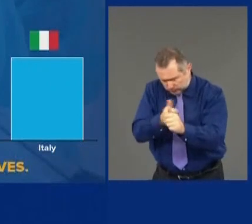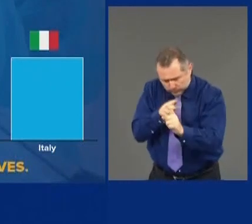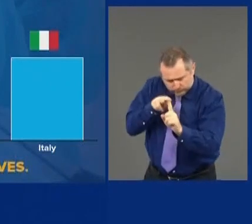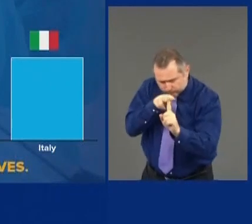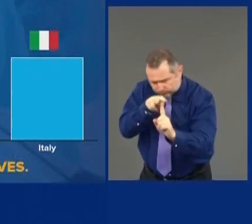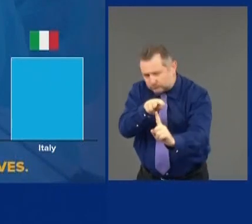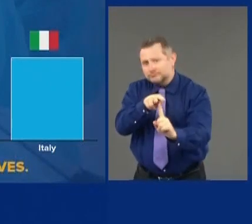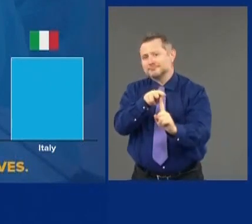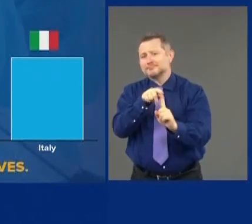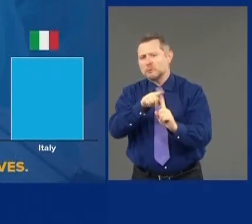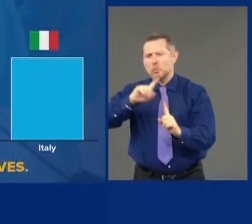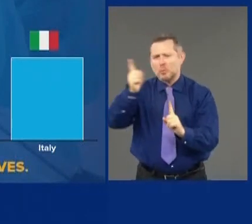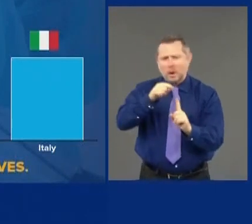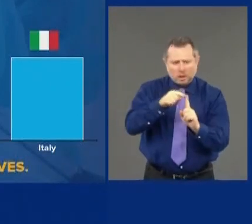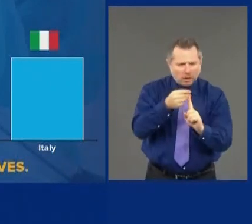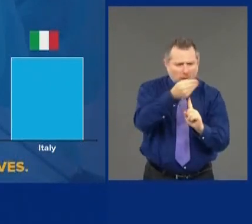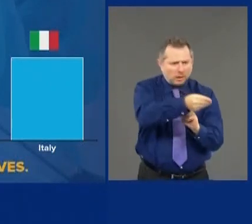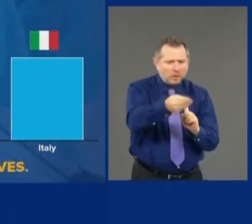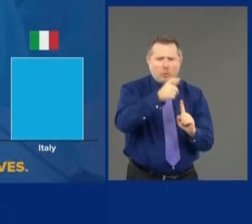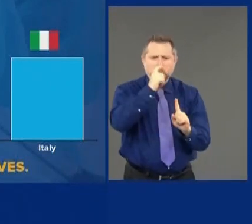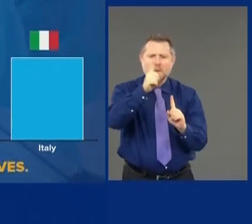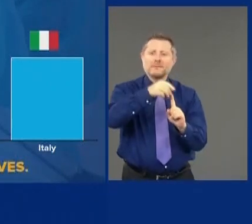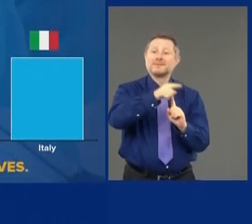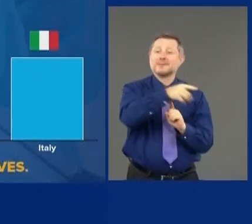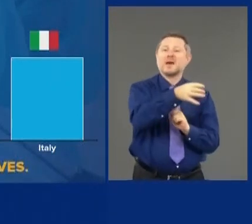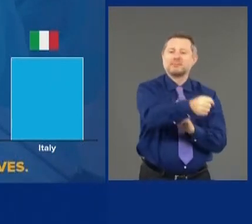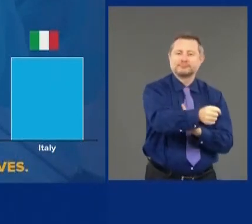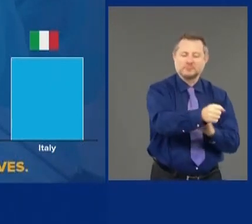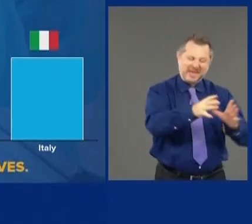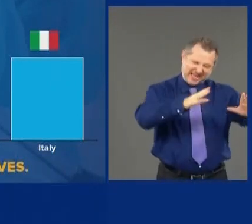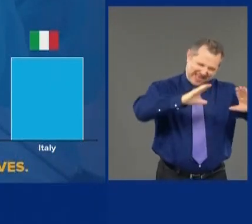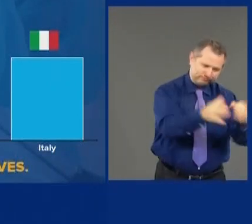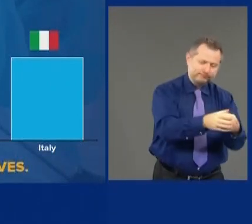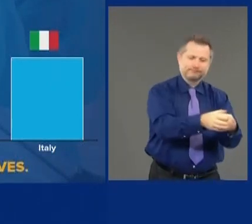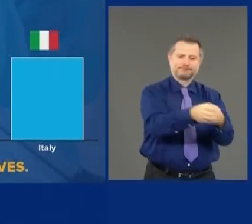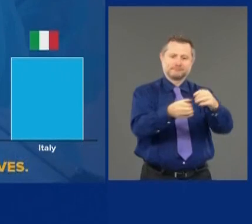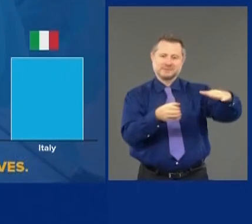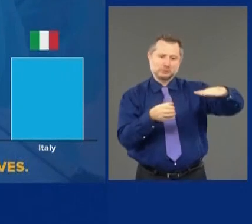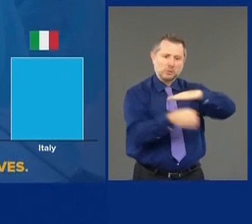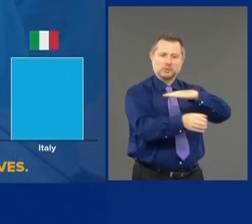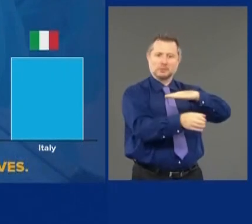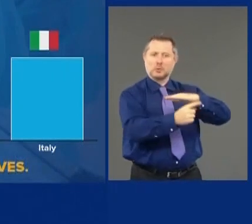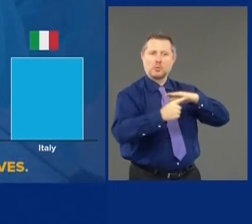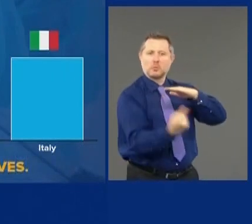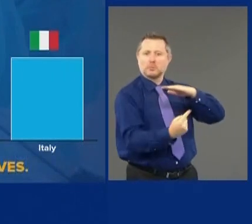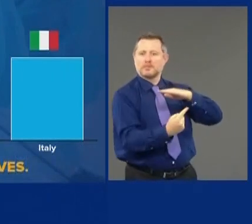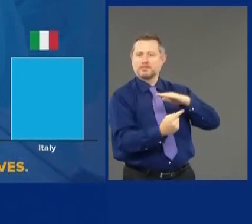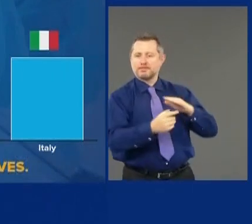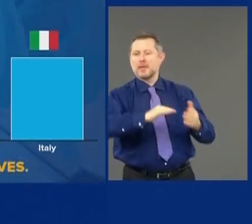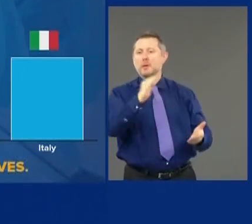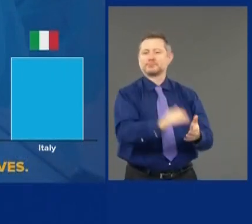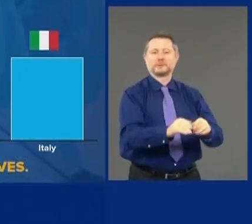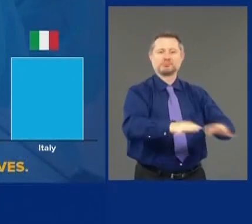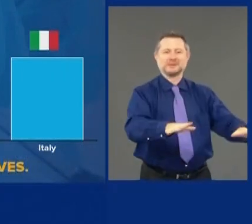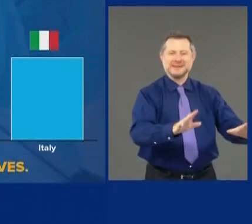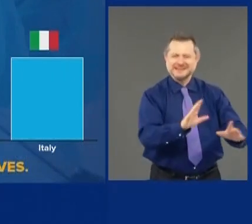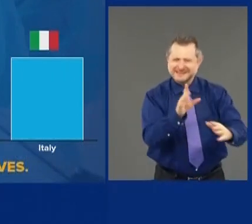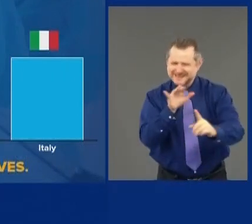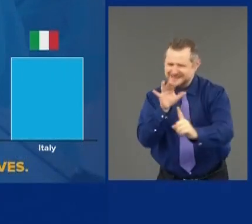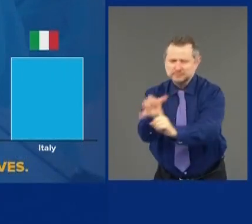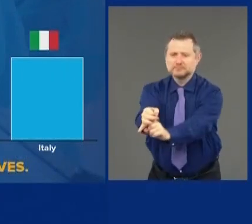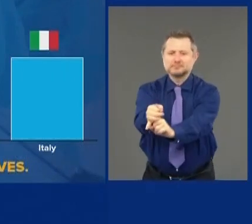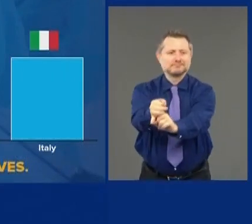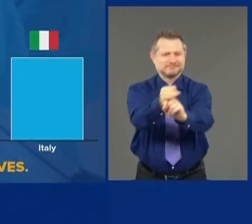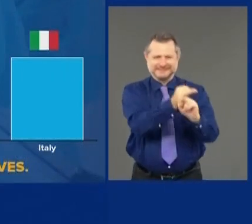find out where they got it, you can isolate them, and you reduce the spread. That's how it works. That's how we always said it